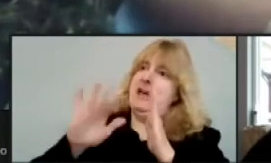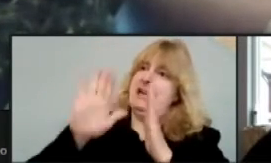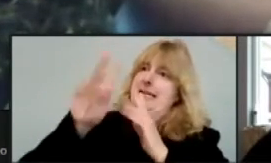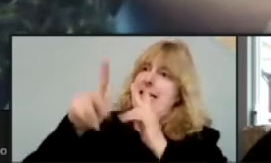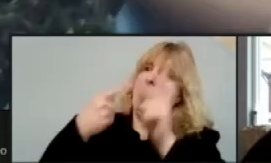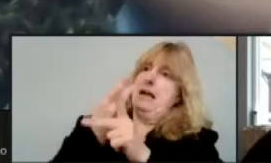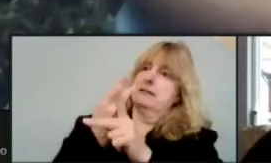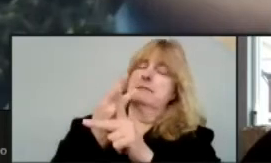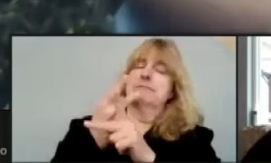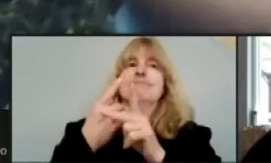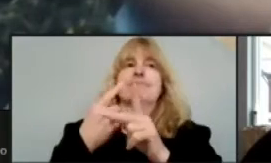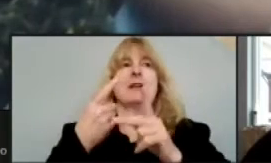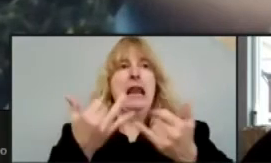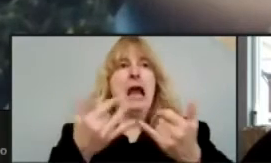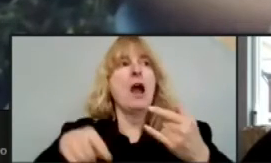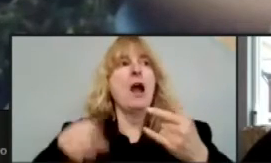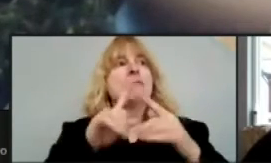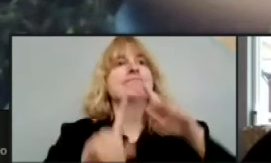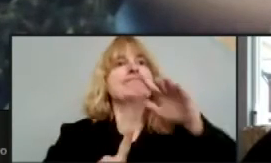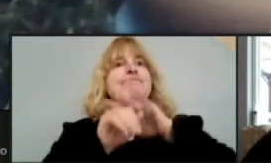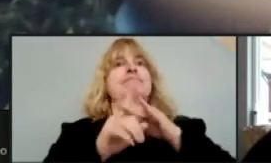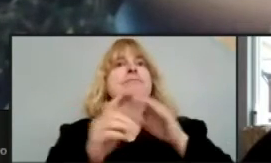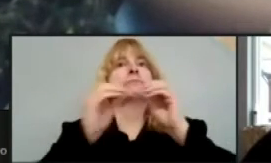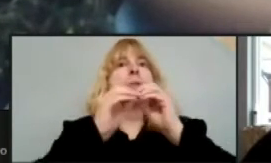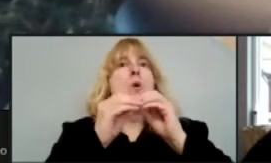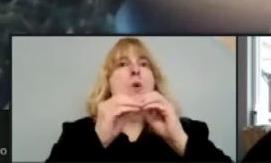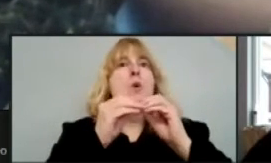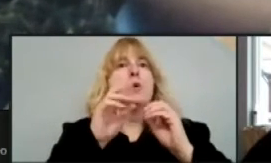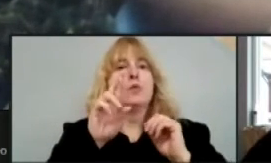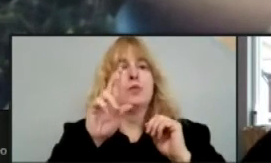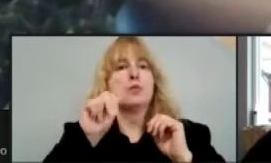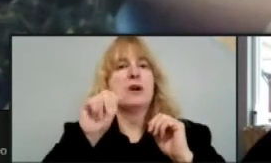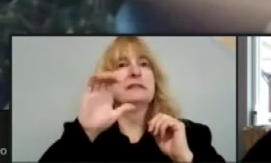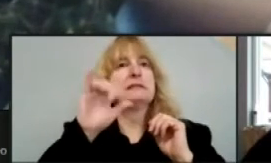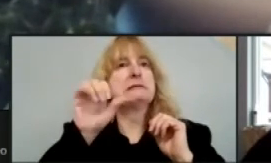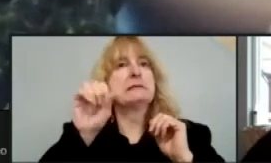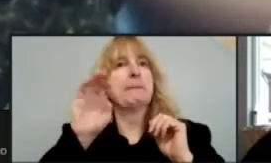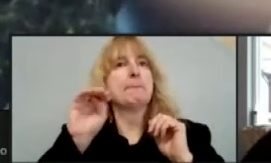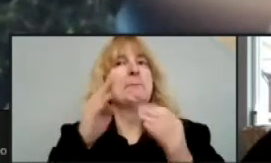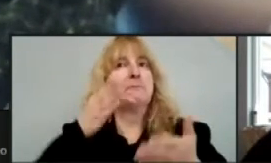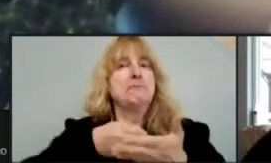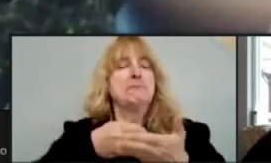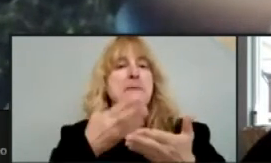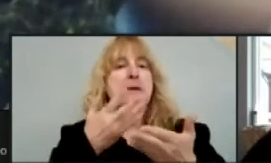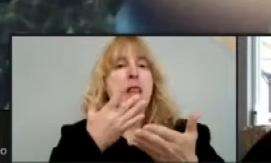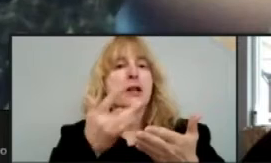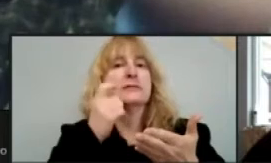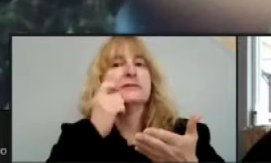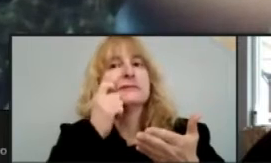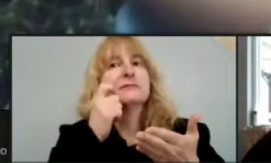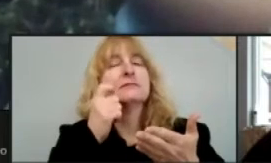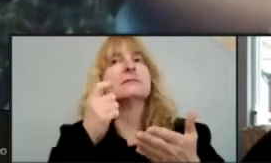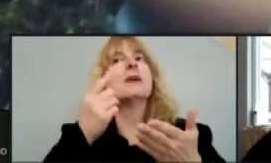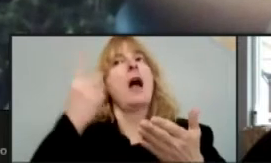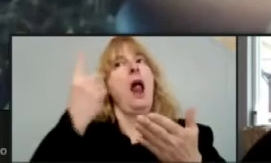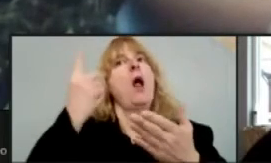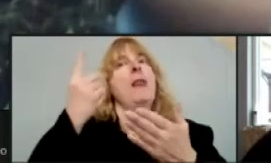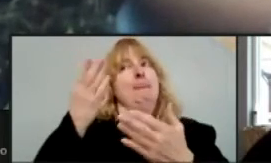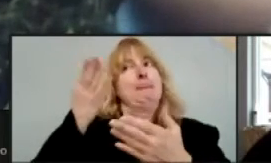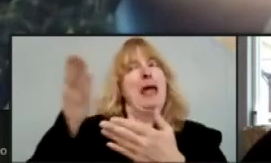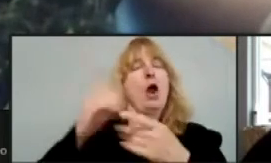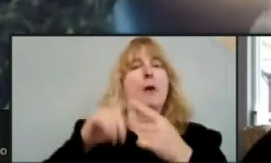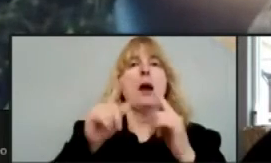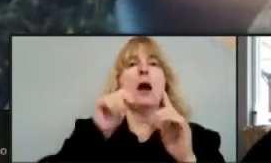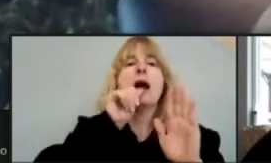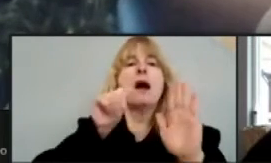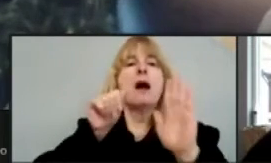always been present, but it been hidden. And I think now is the time, as it always